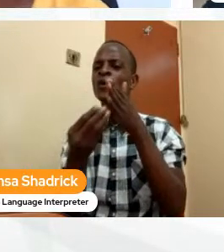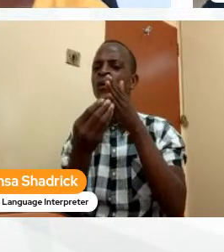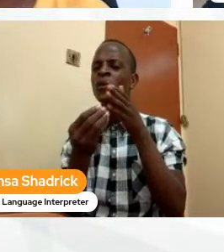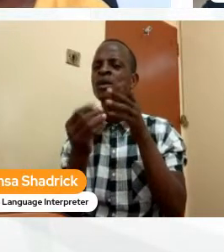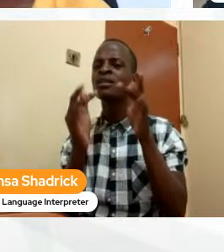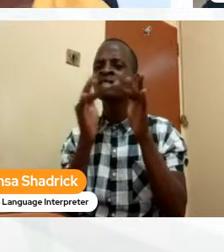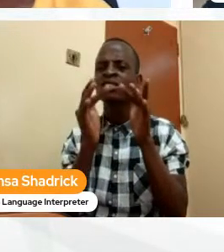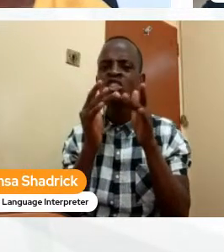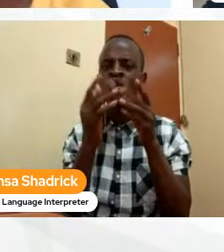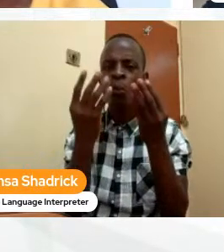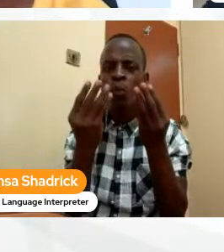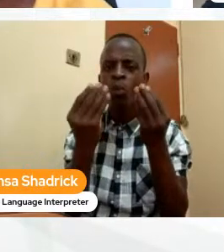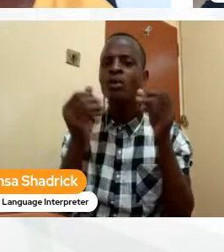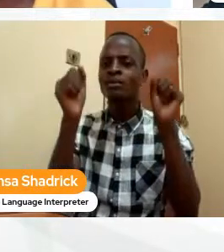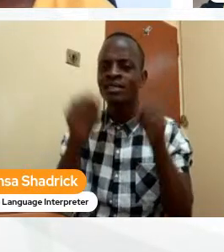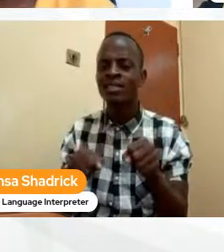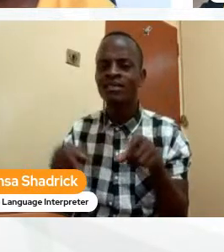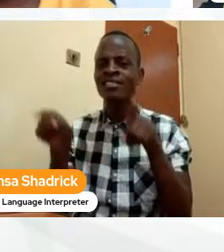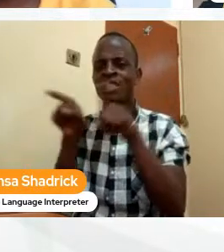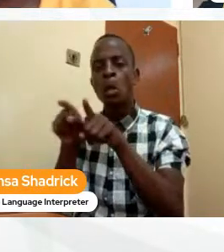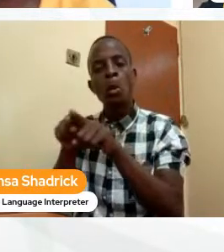individuals access the RAHi magazine?